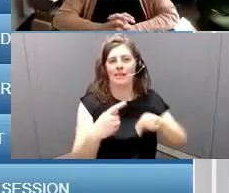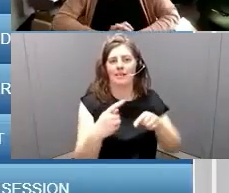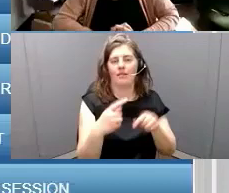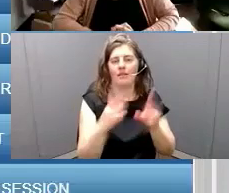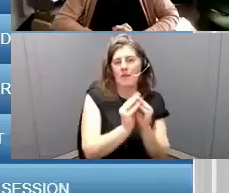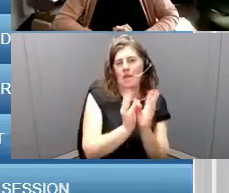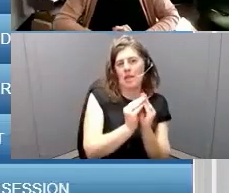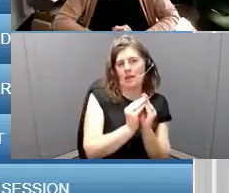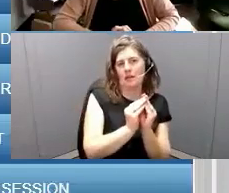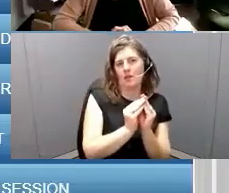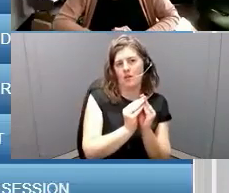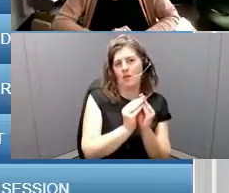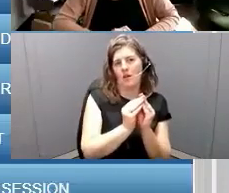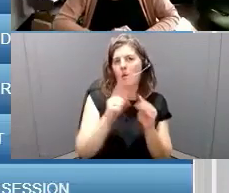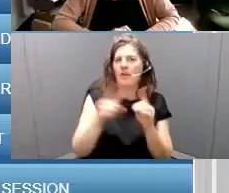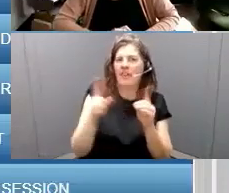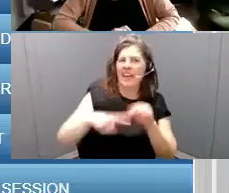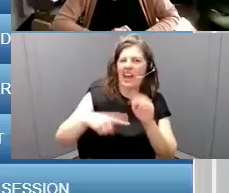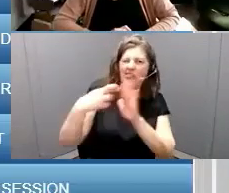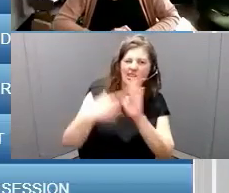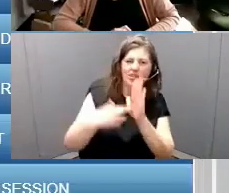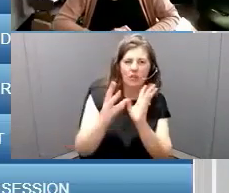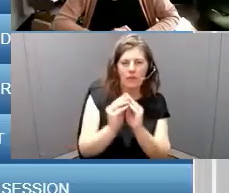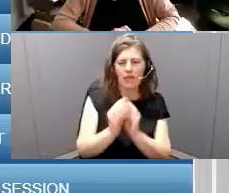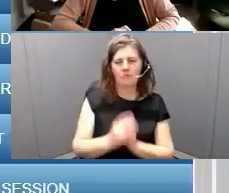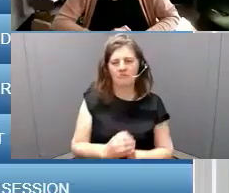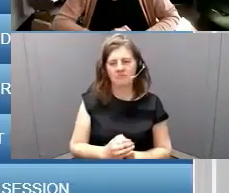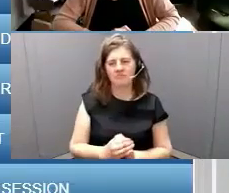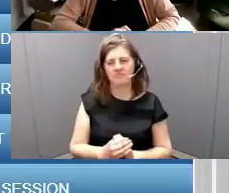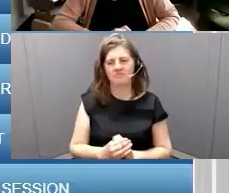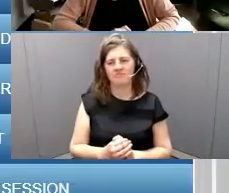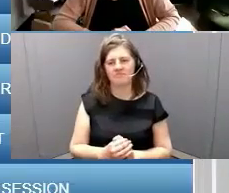meeting or register for the meeting.